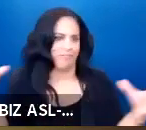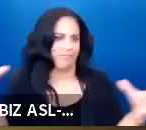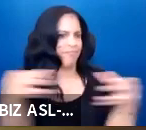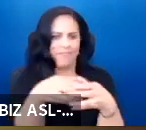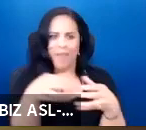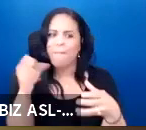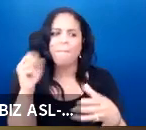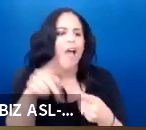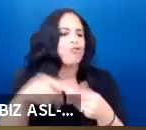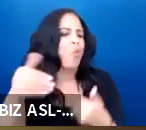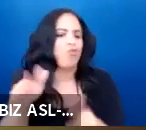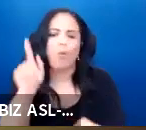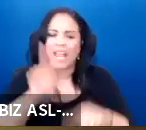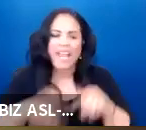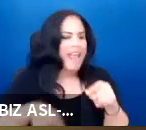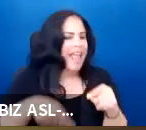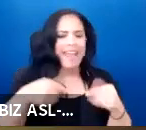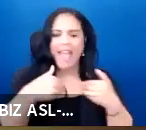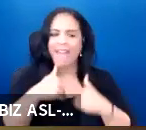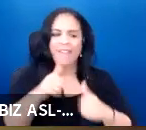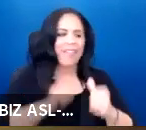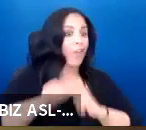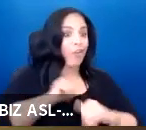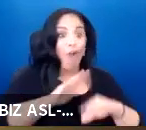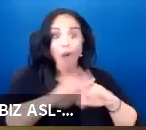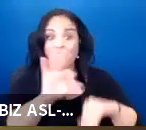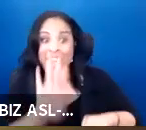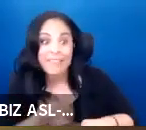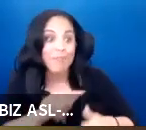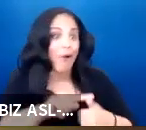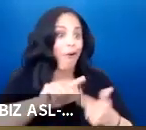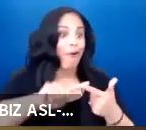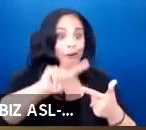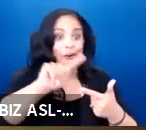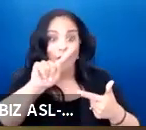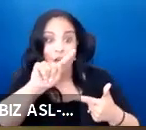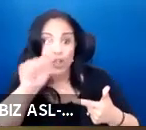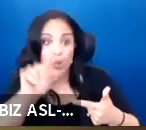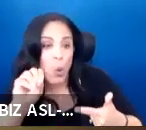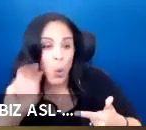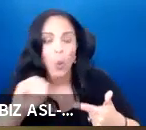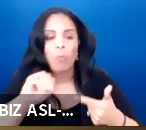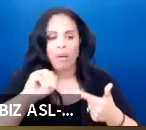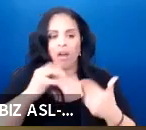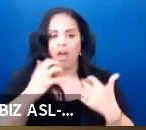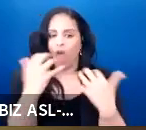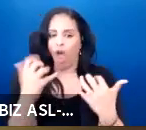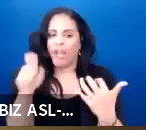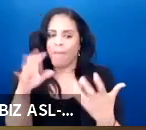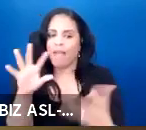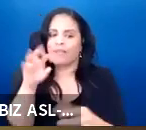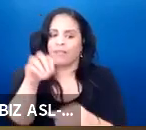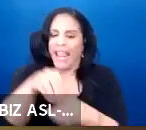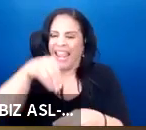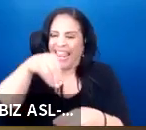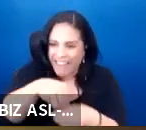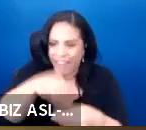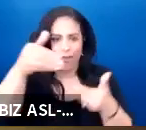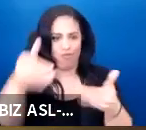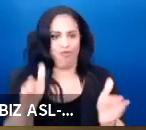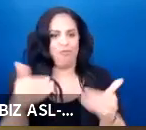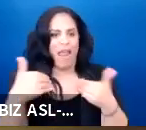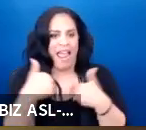think you can just solve that by like having theater on Facebook or having theater in Zoom. Like, we have to be, audiences have to come back into that room and have